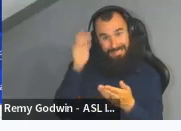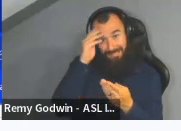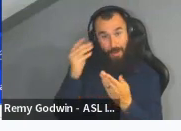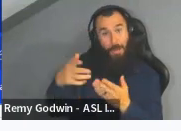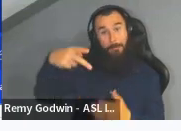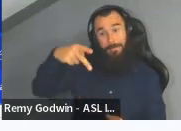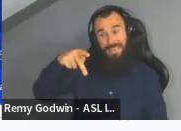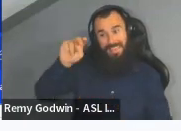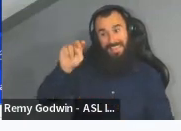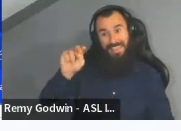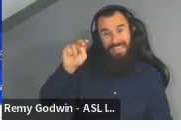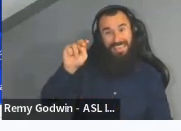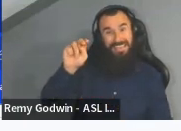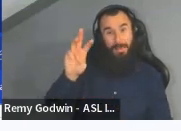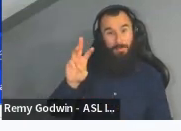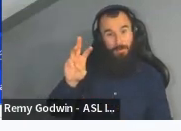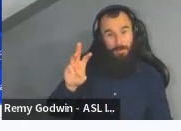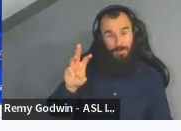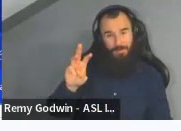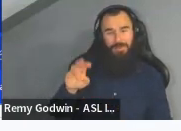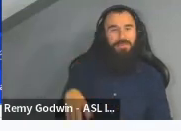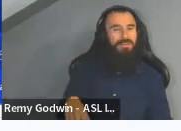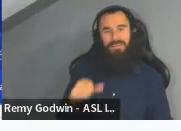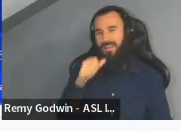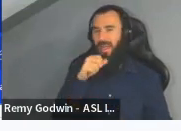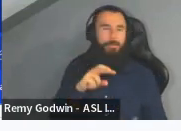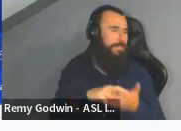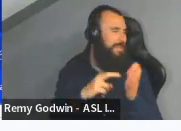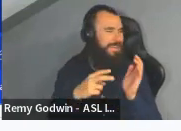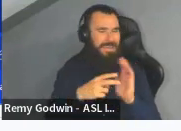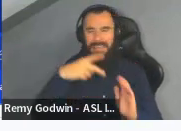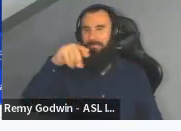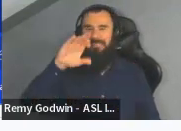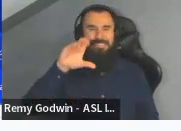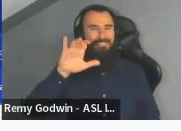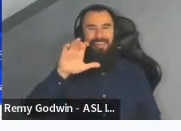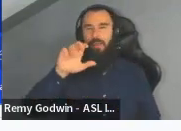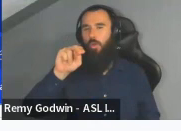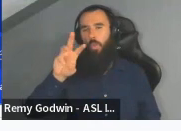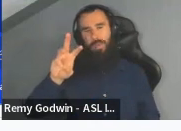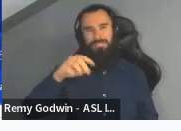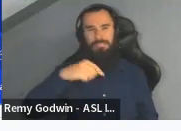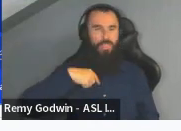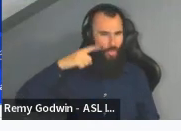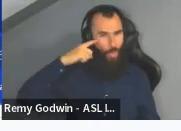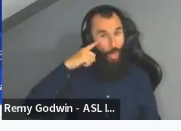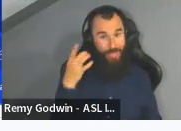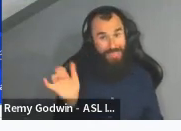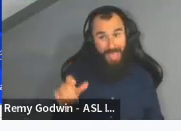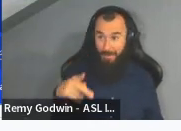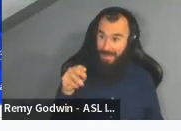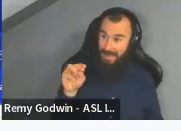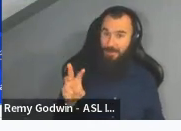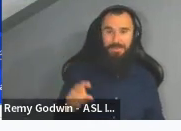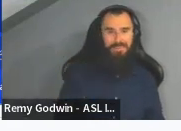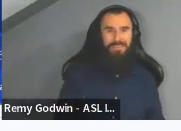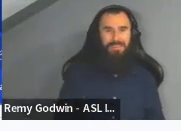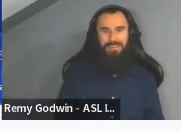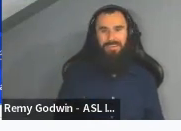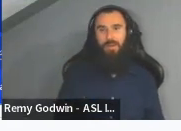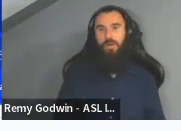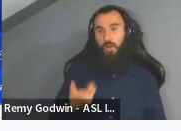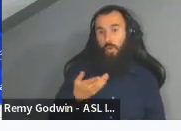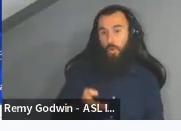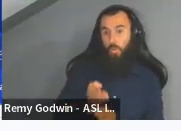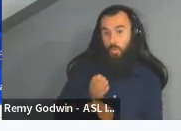as. Yeah, it doesn't mean Pacific Northwest, which I thought for some time. Because it's prior